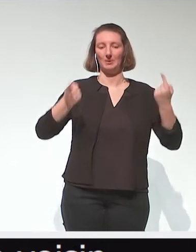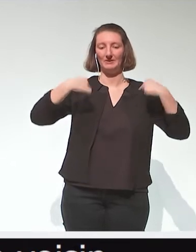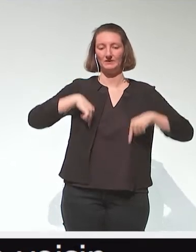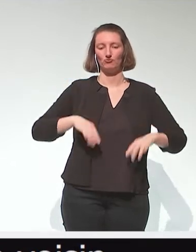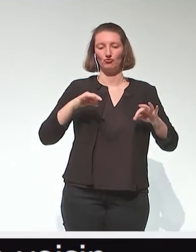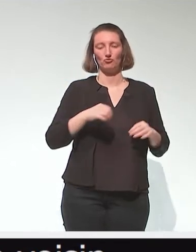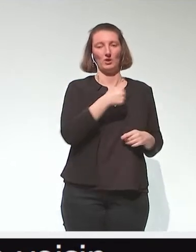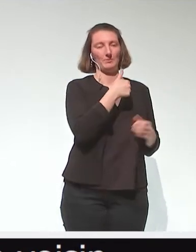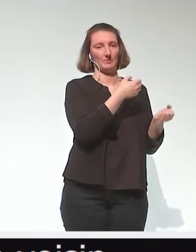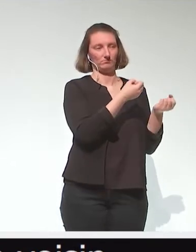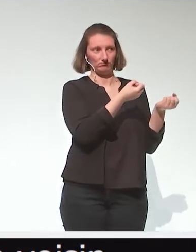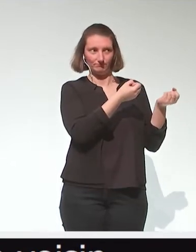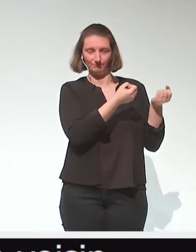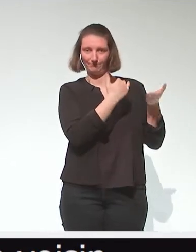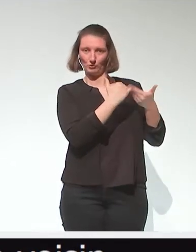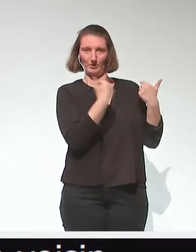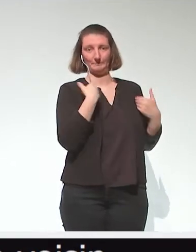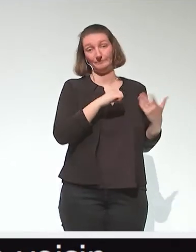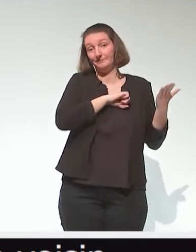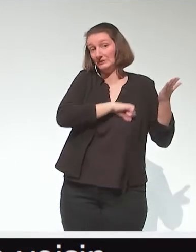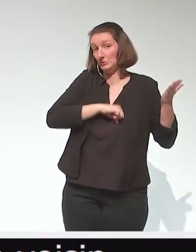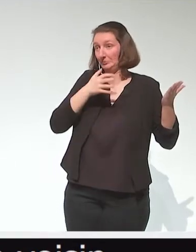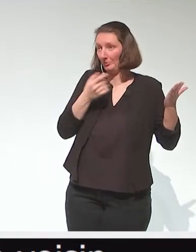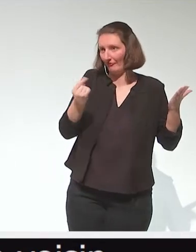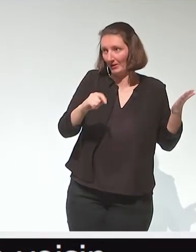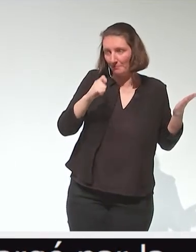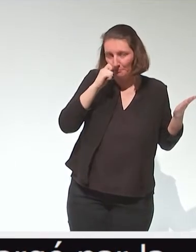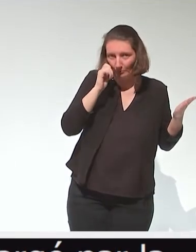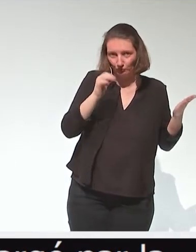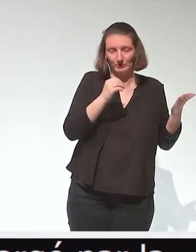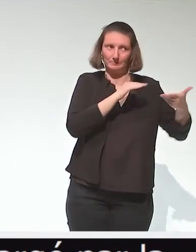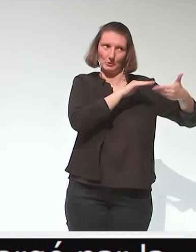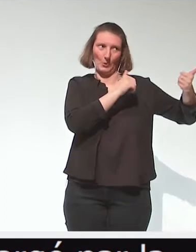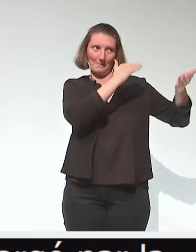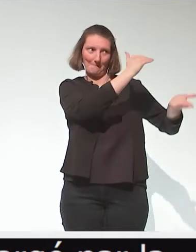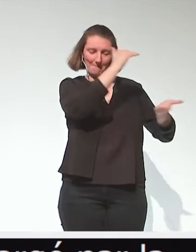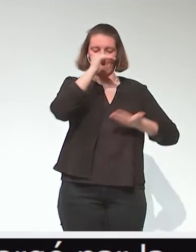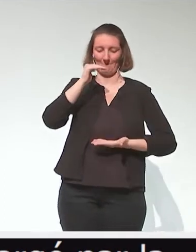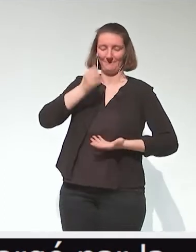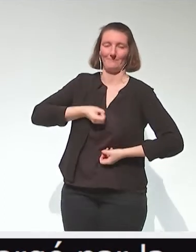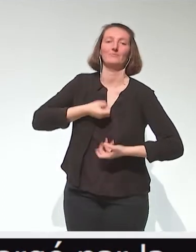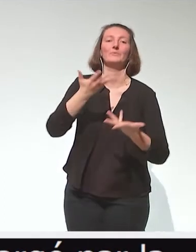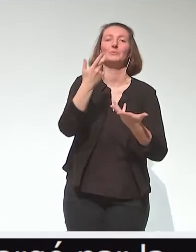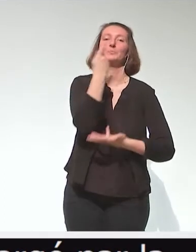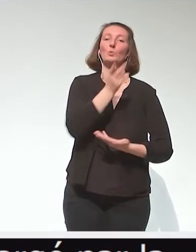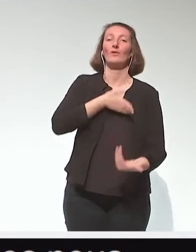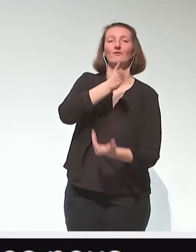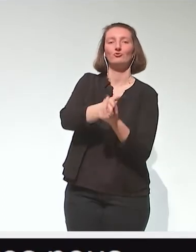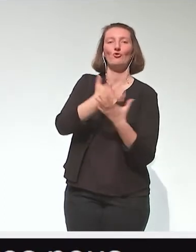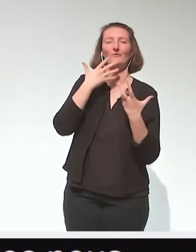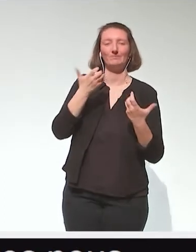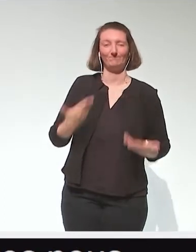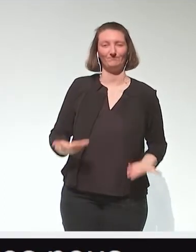Karine, my minister, couldn't be with us. She asked me to provide her contribution that she